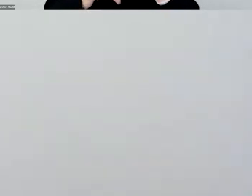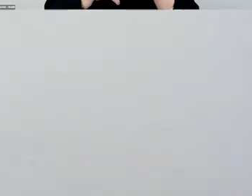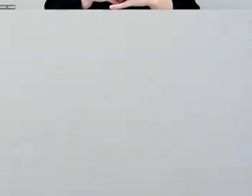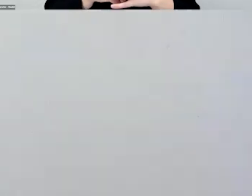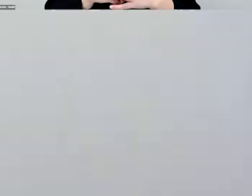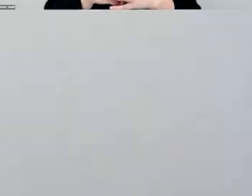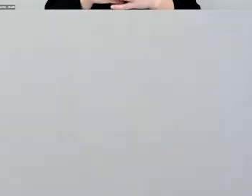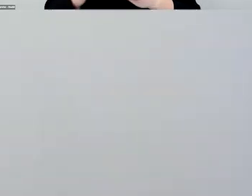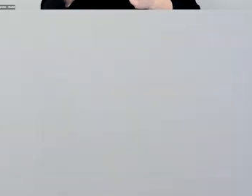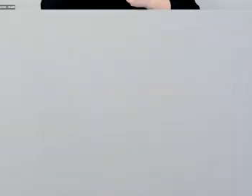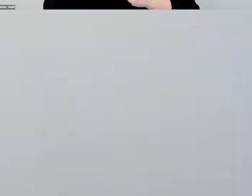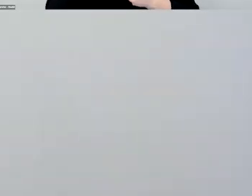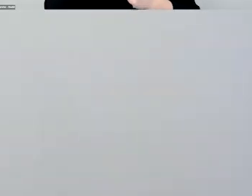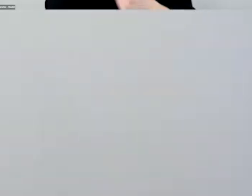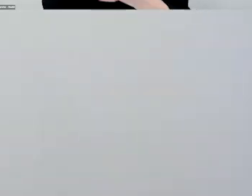difficult to reach?